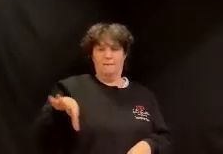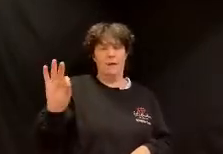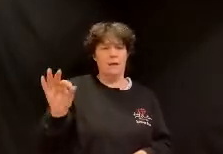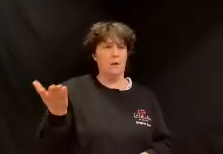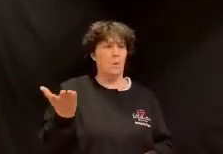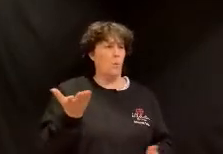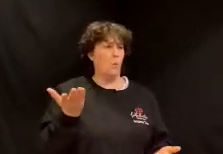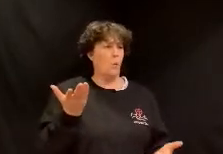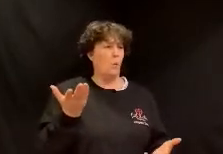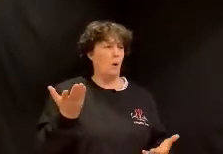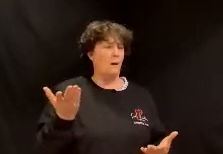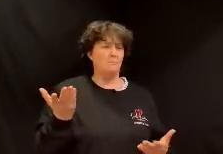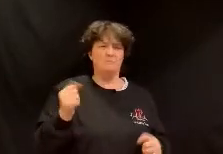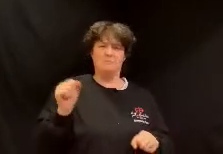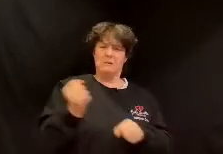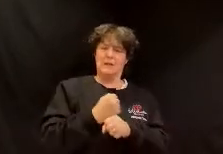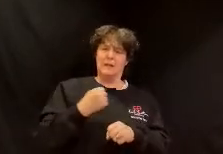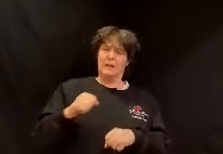made available to me.